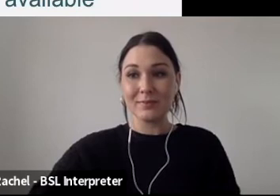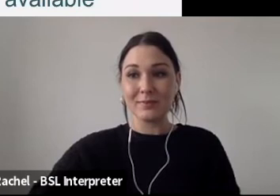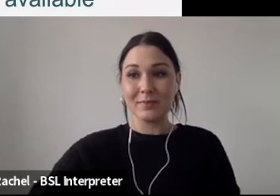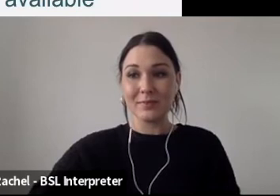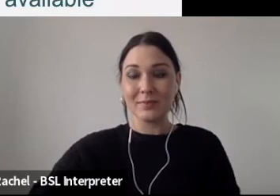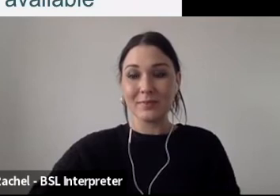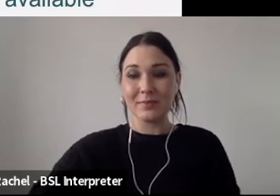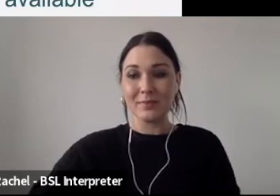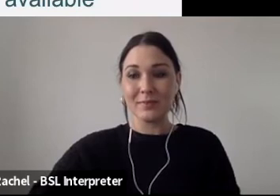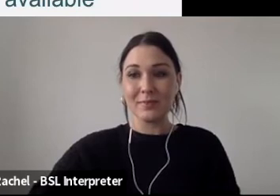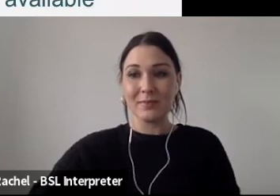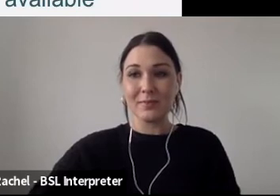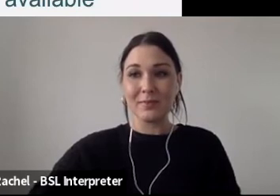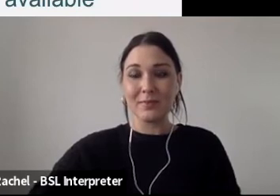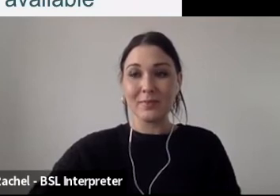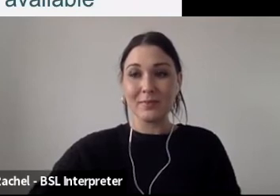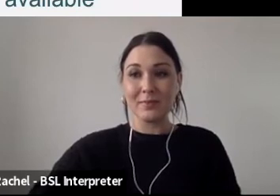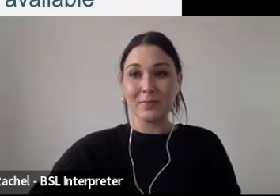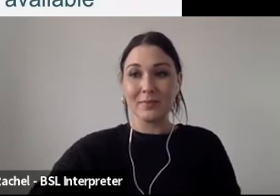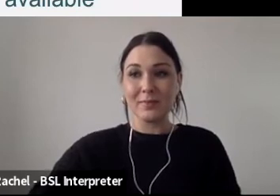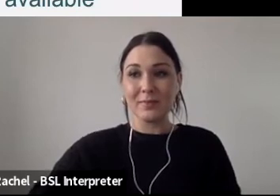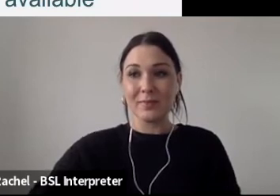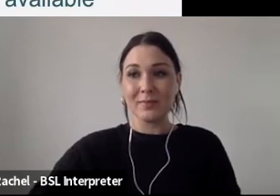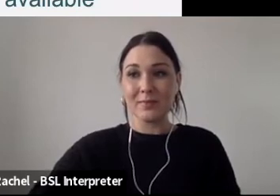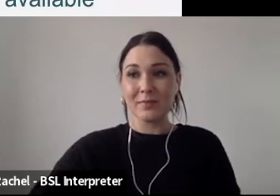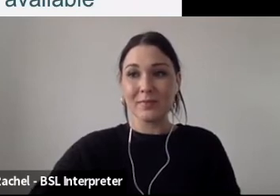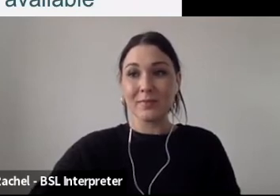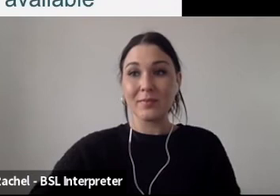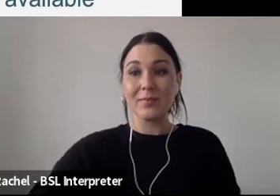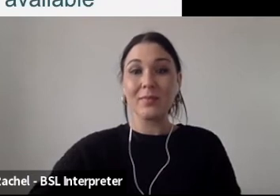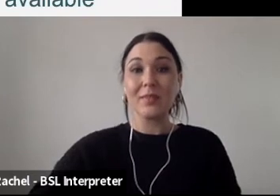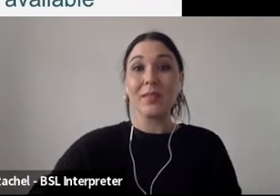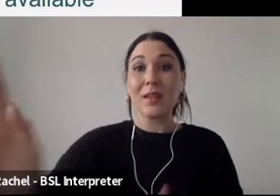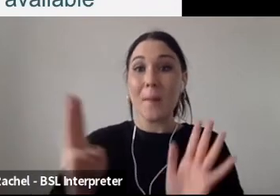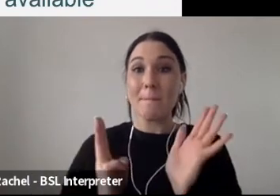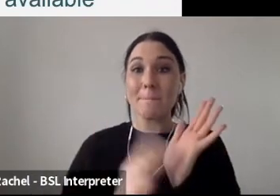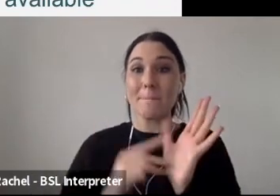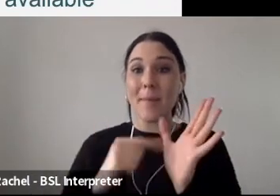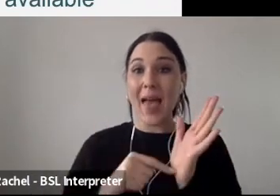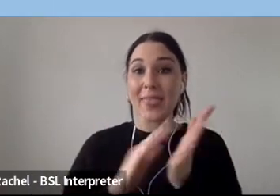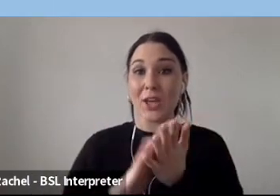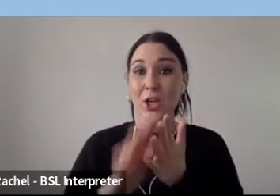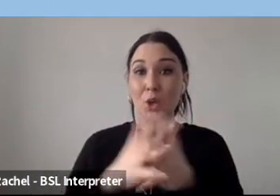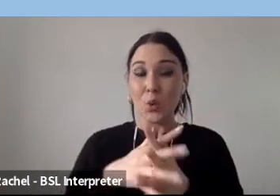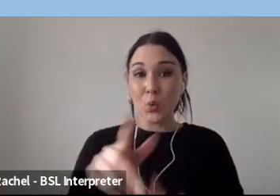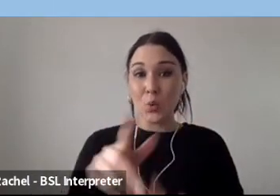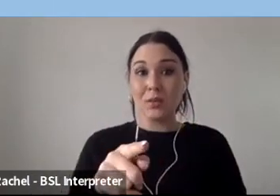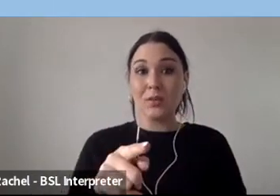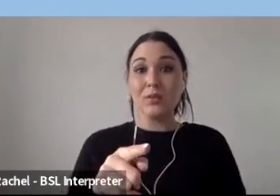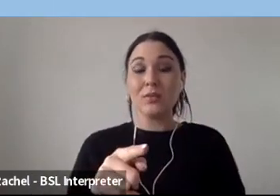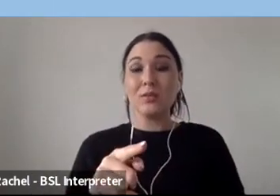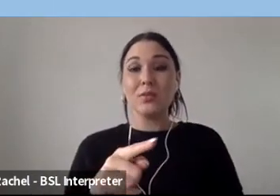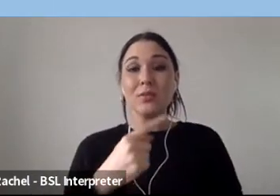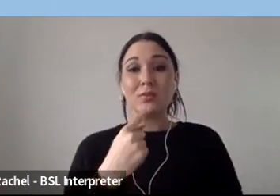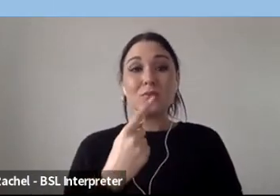I think that Matthew, you mentioned you were going to answer the question, and what was the second type of captions that